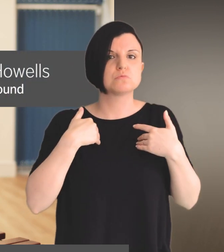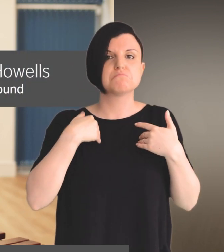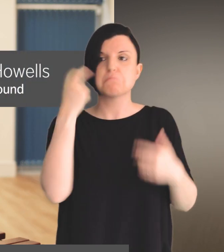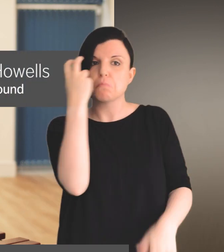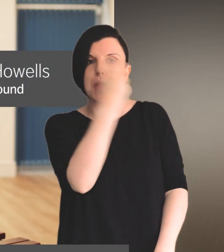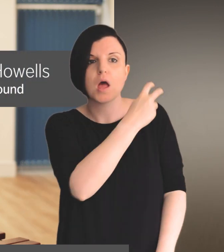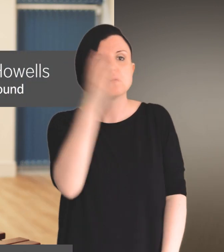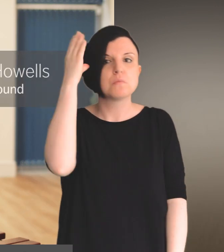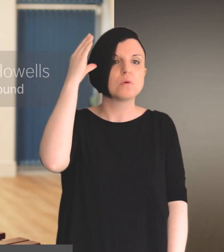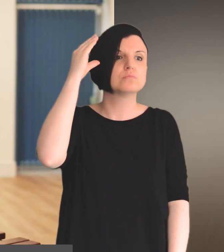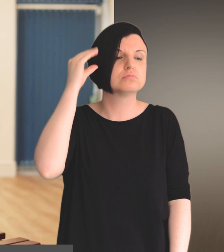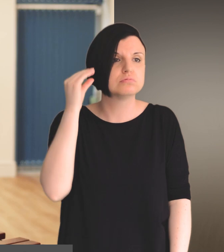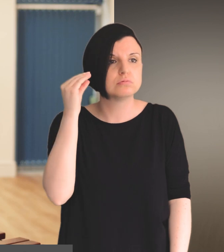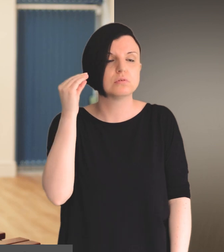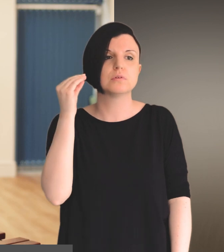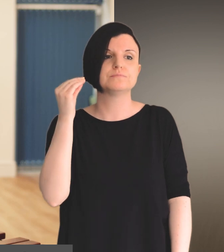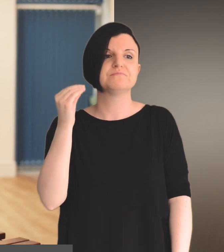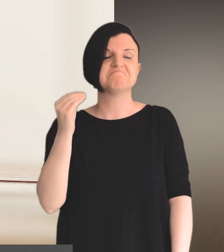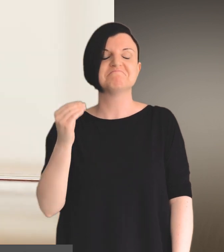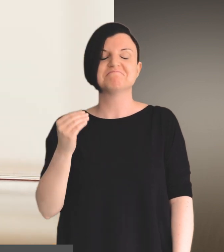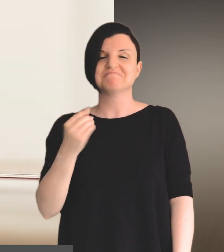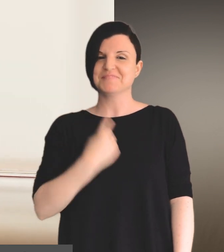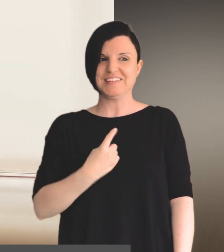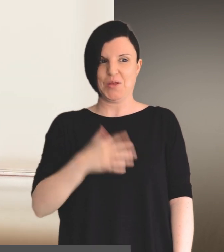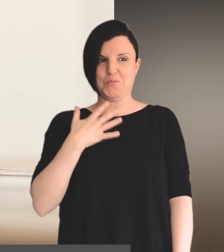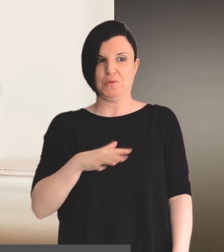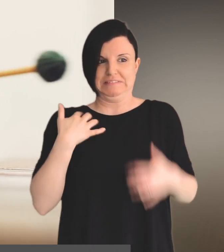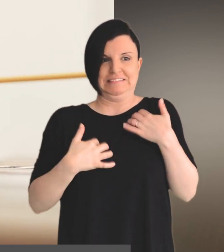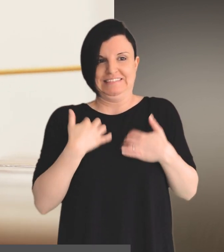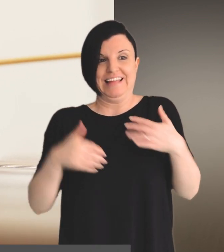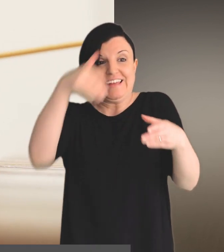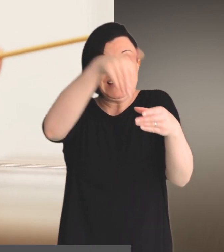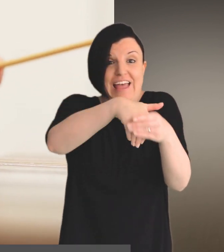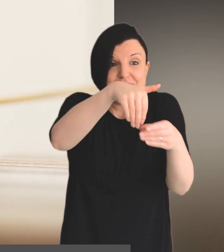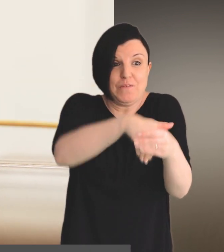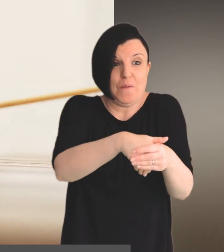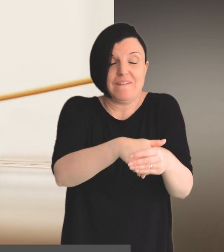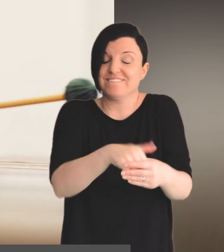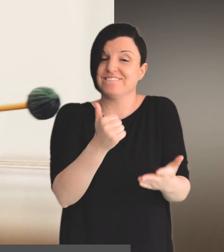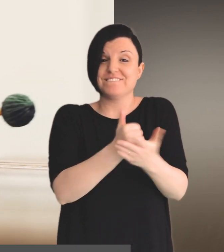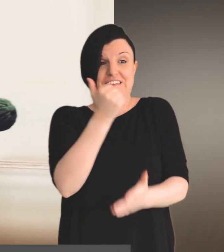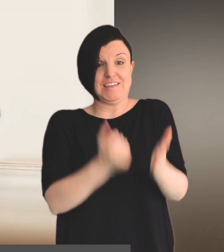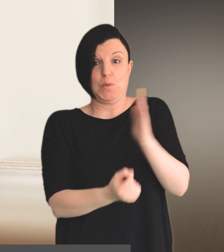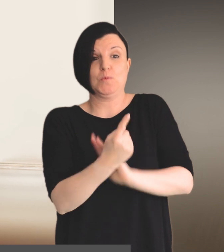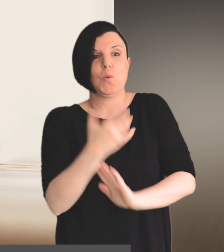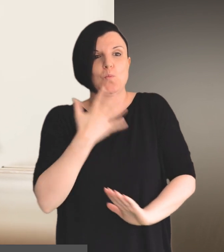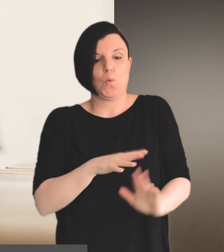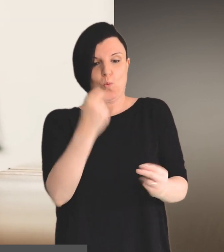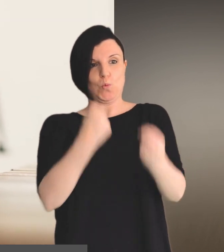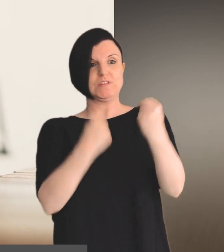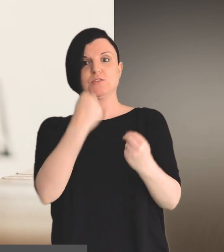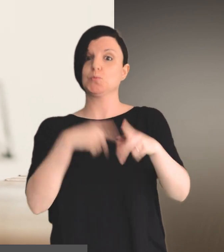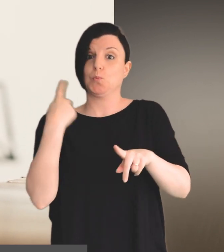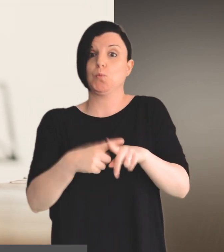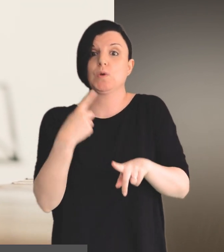diversity of disabled people with autism, blindness, partial deafness. And so I felt really interested, felt like a grand opportunity, and I felt